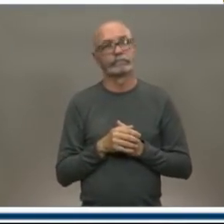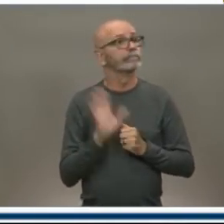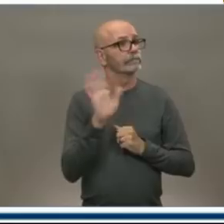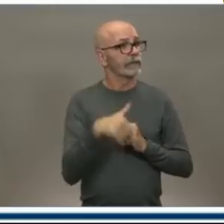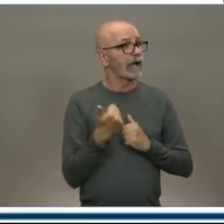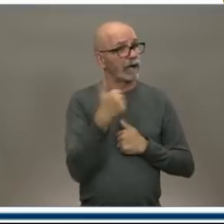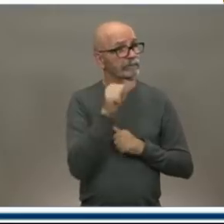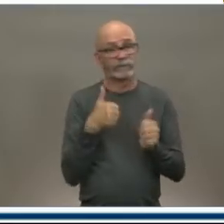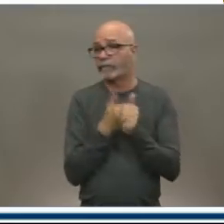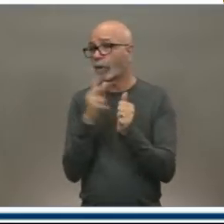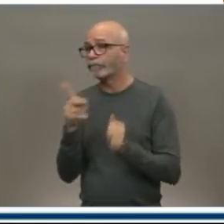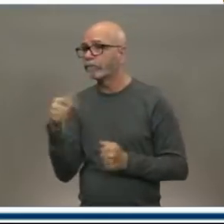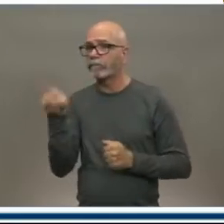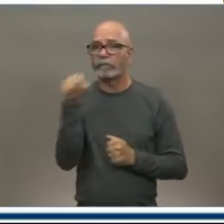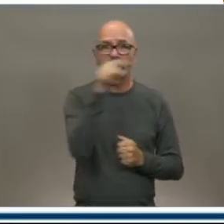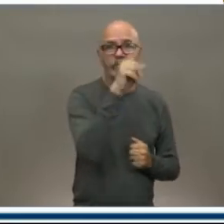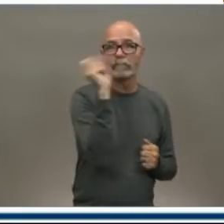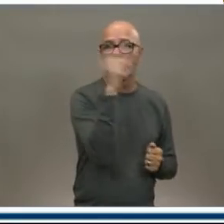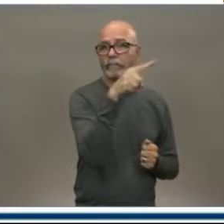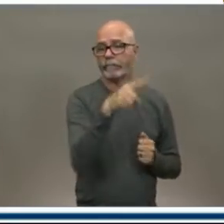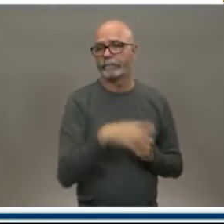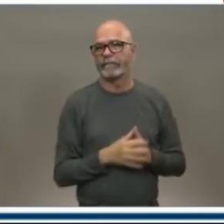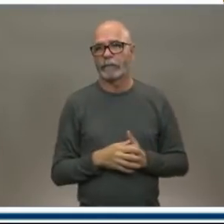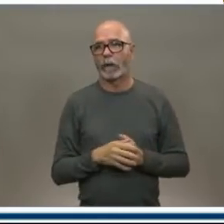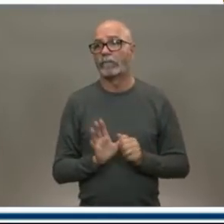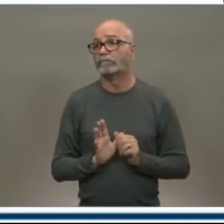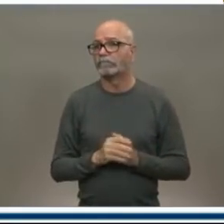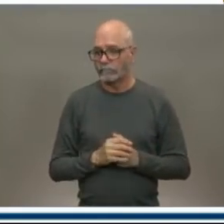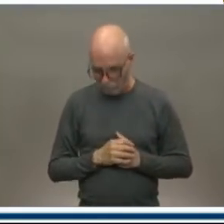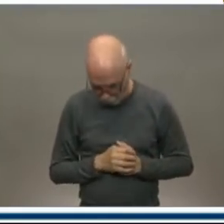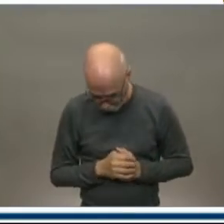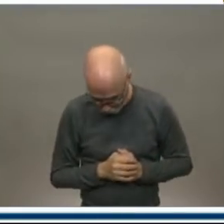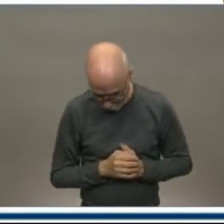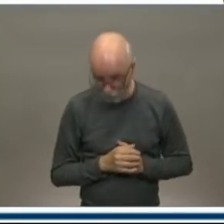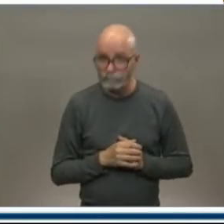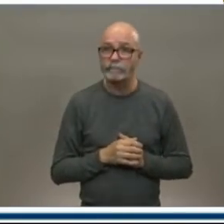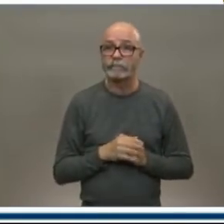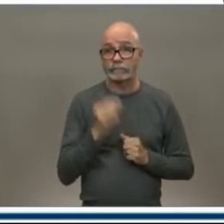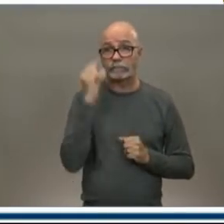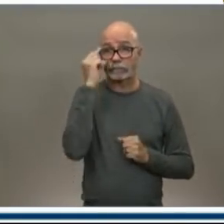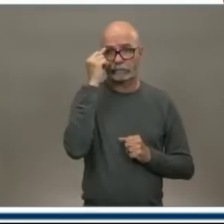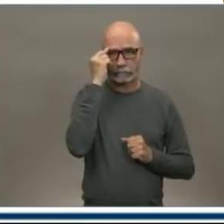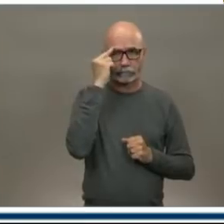might end based on the investigations you're currently doing with the clusters that we now have.